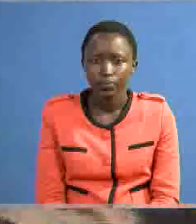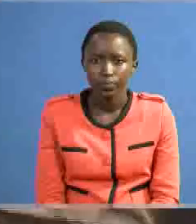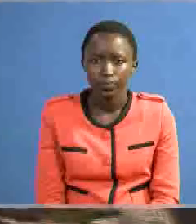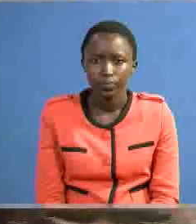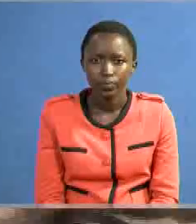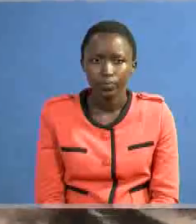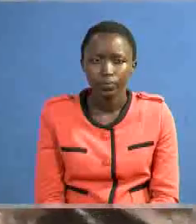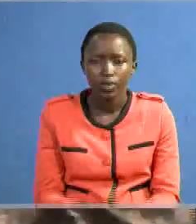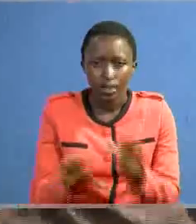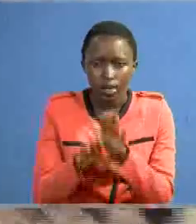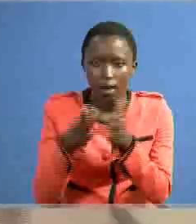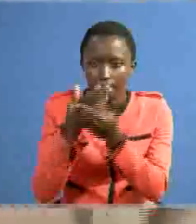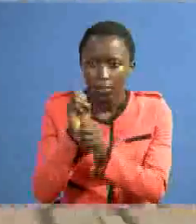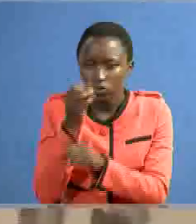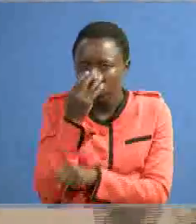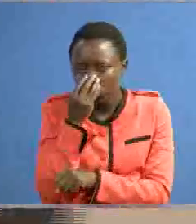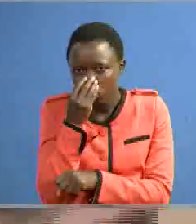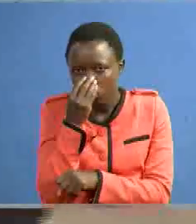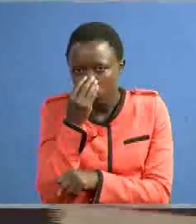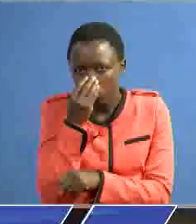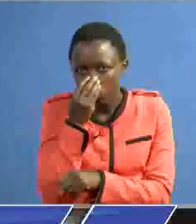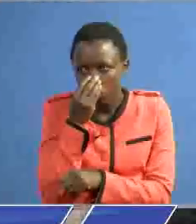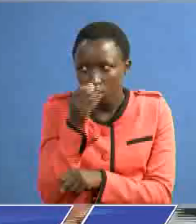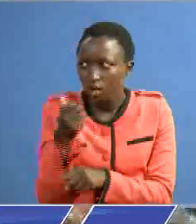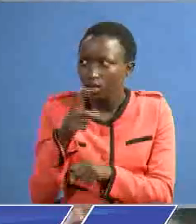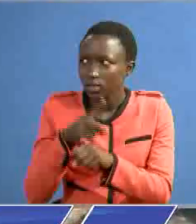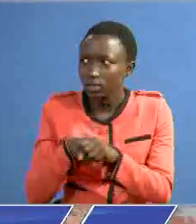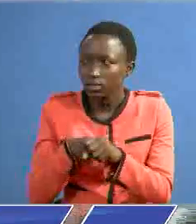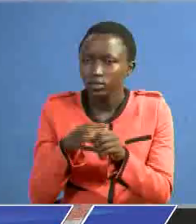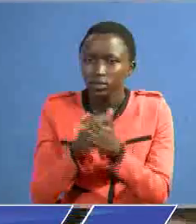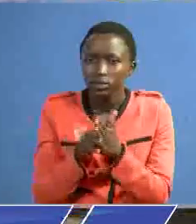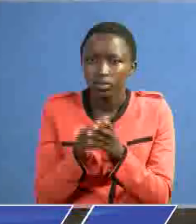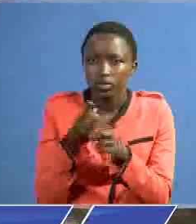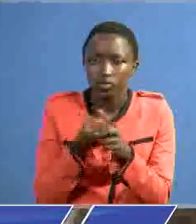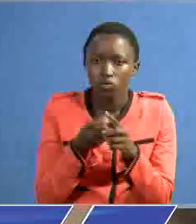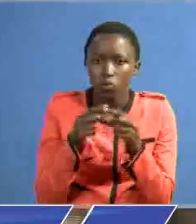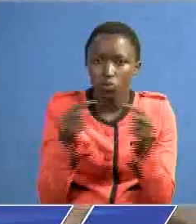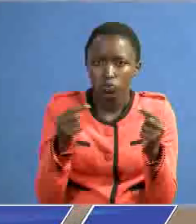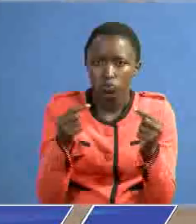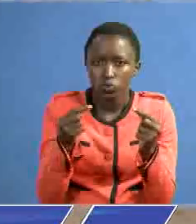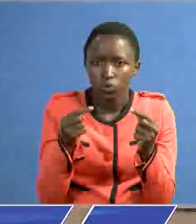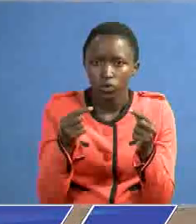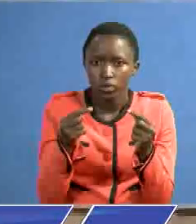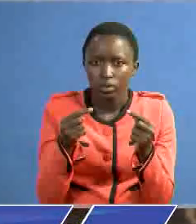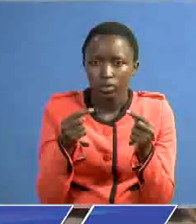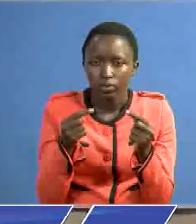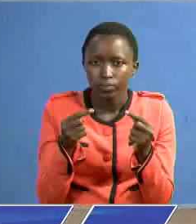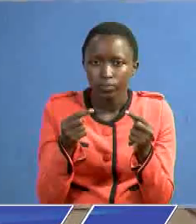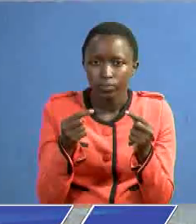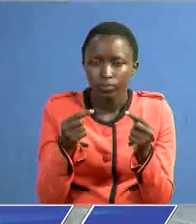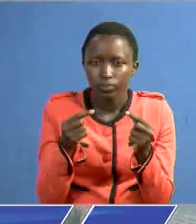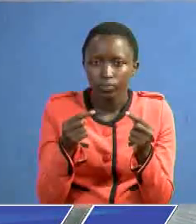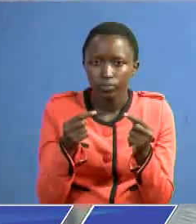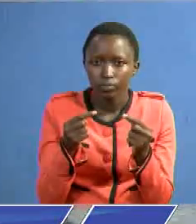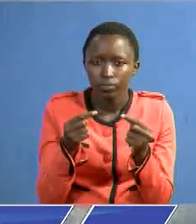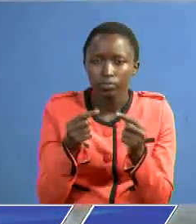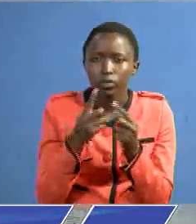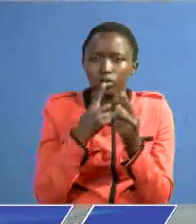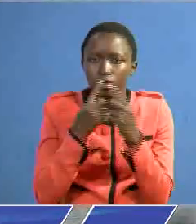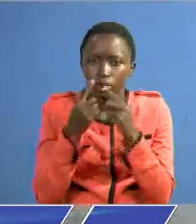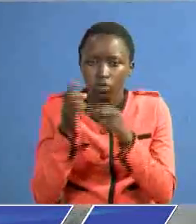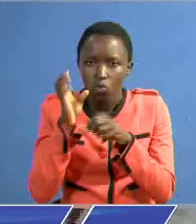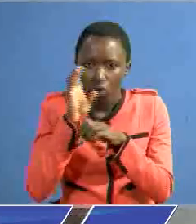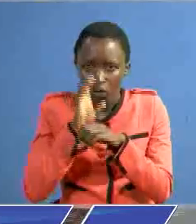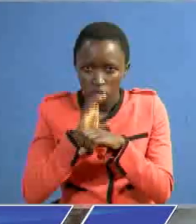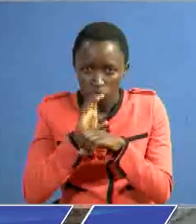the deputy president William Booth was for another time brushed off critics from the opposition speaking during a chat fundraising